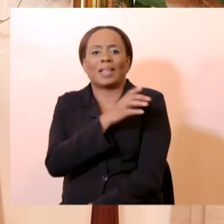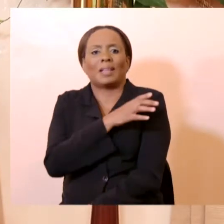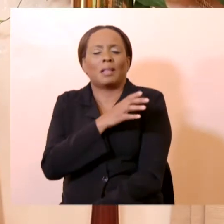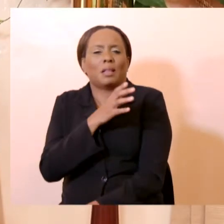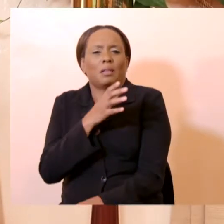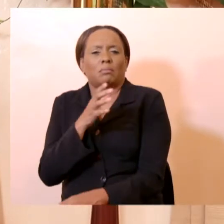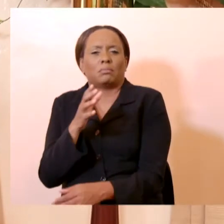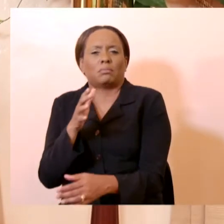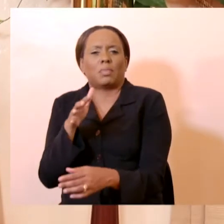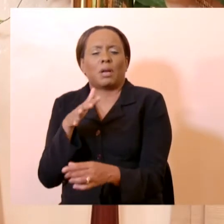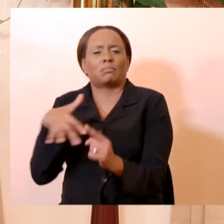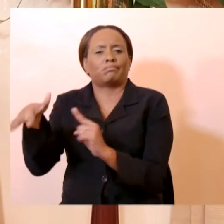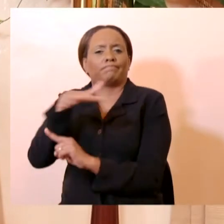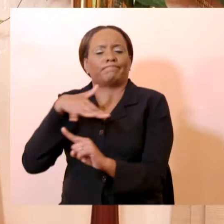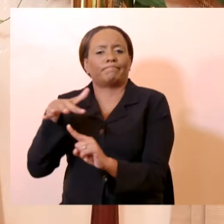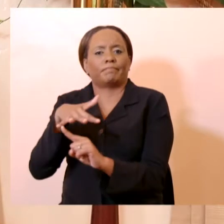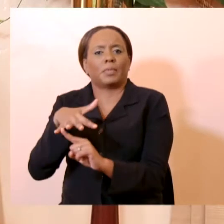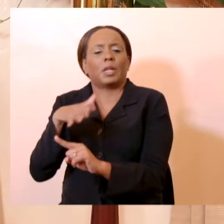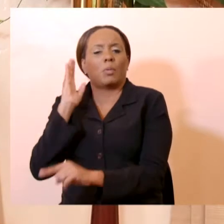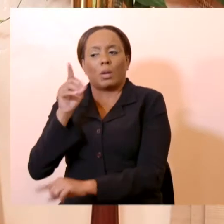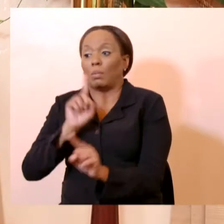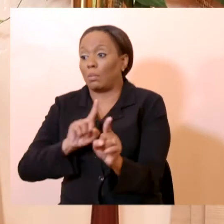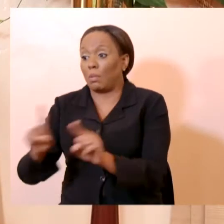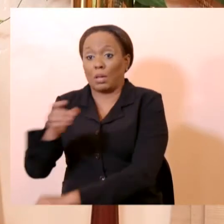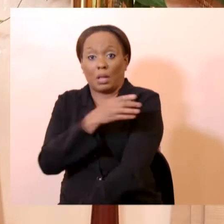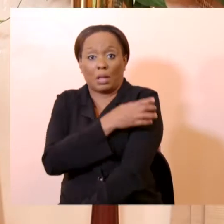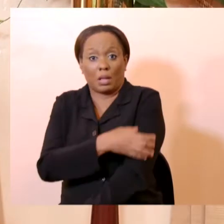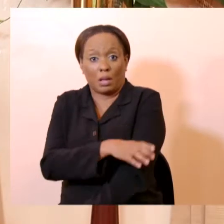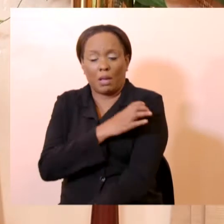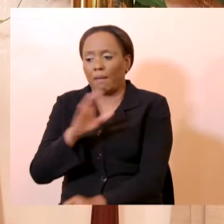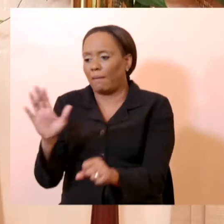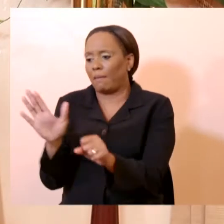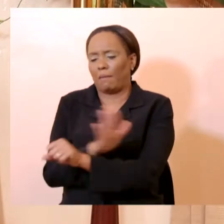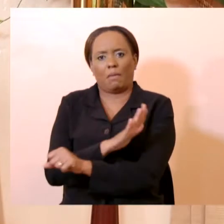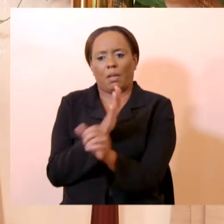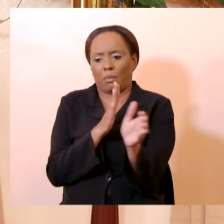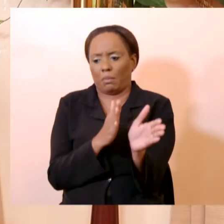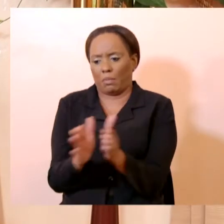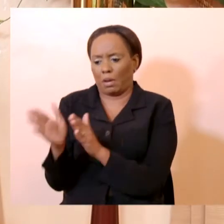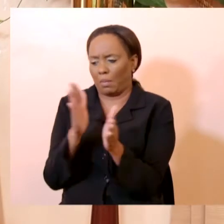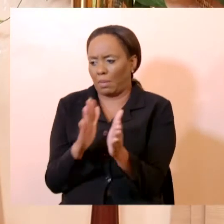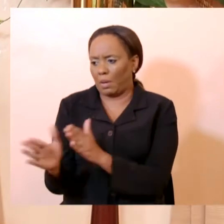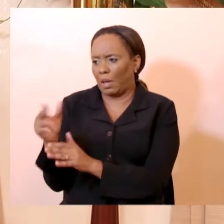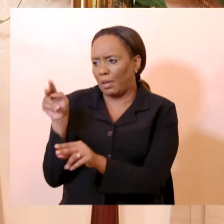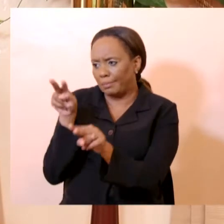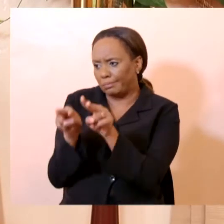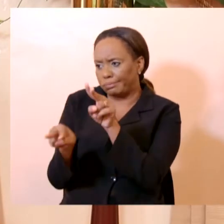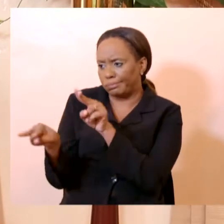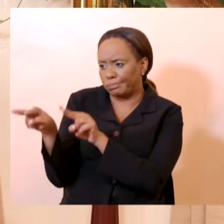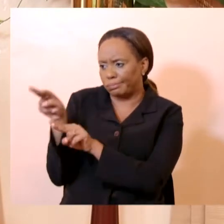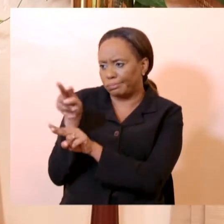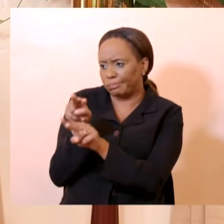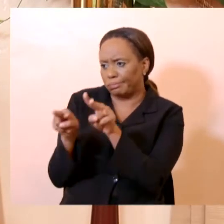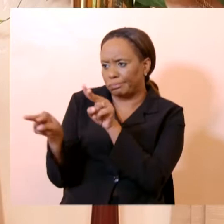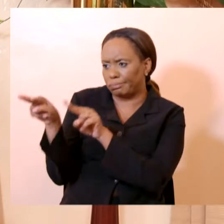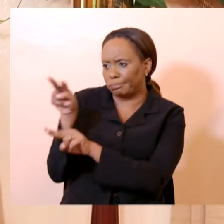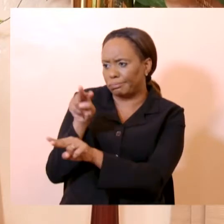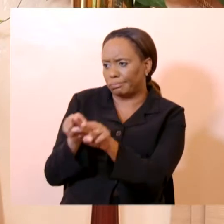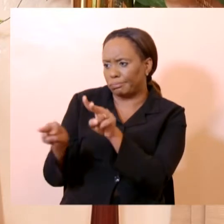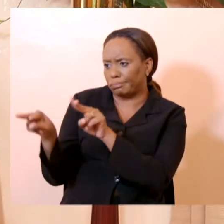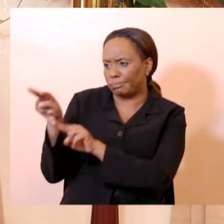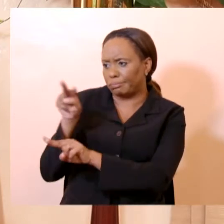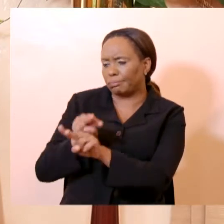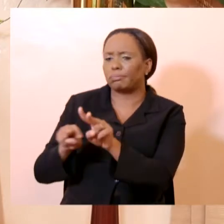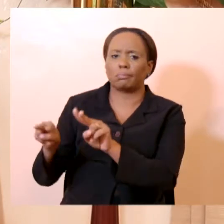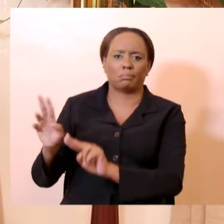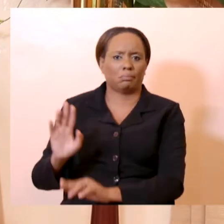it, in a clinic, fully prepared, and we will monitor them throughout the entire process. Of course, we